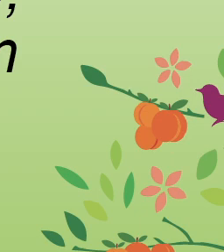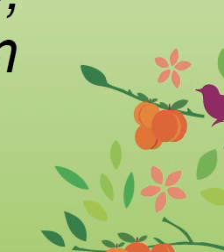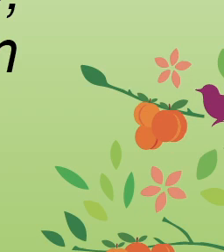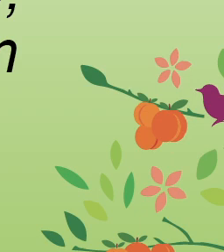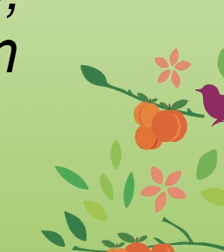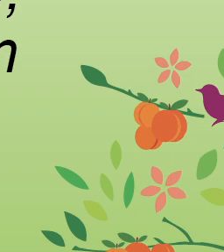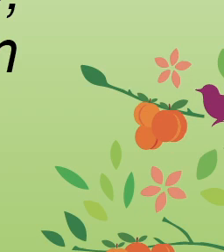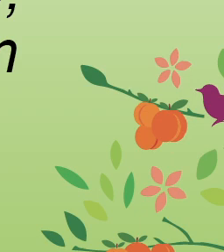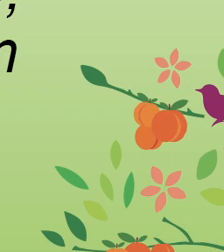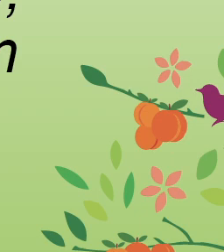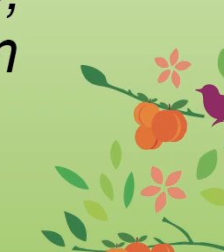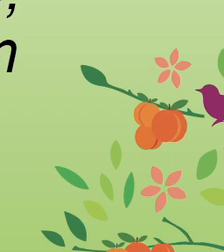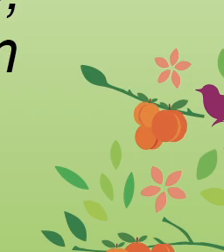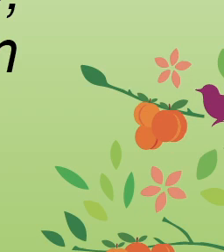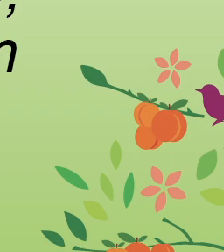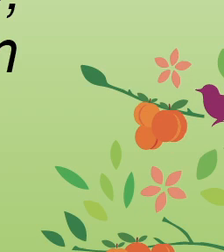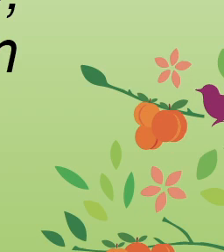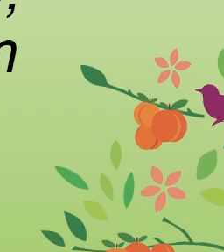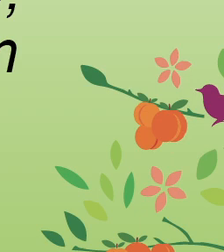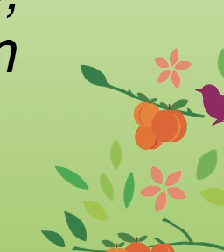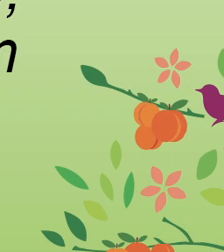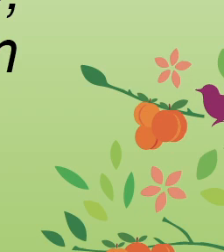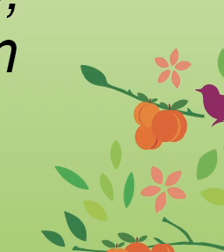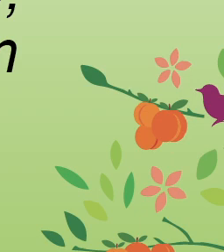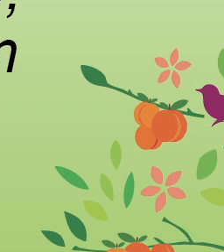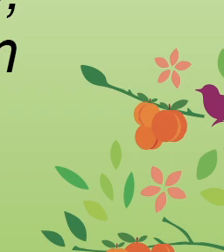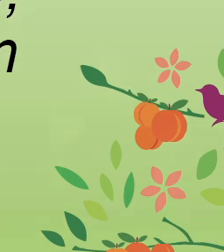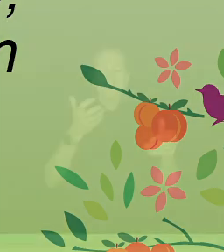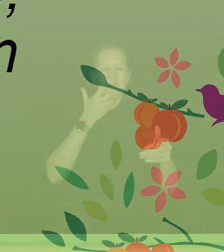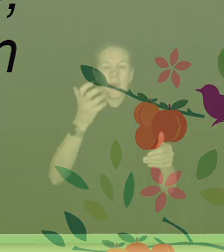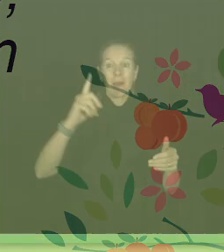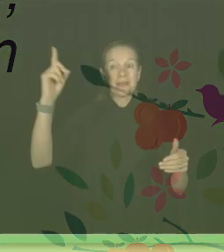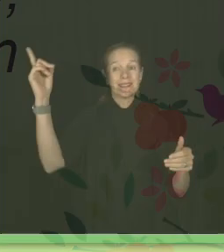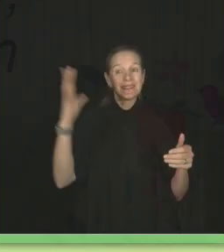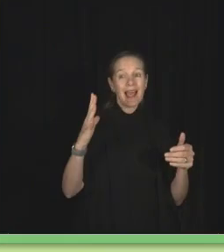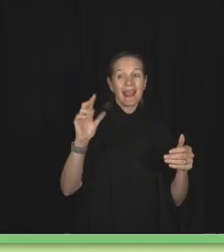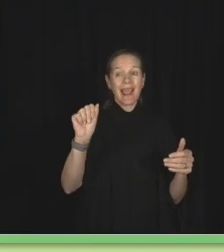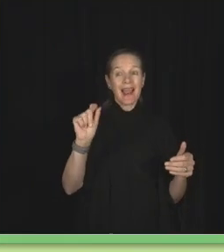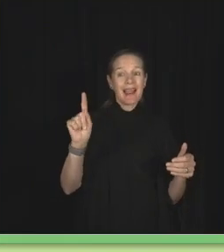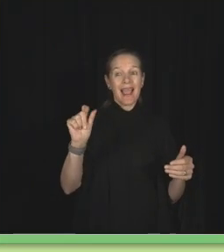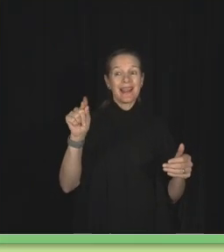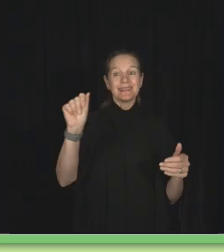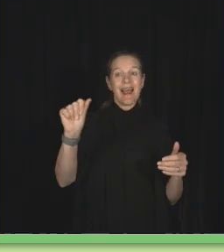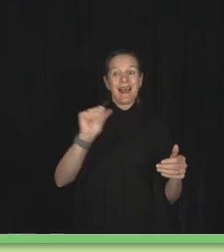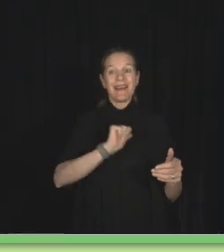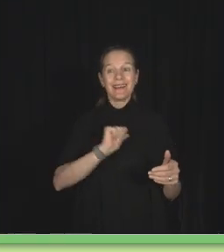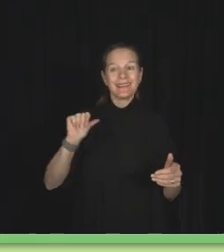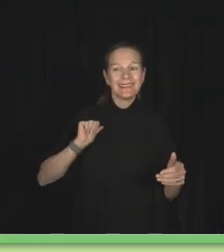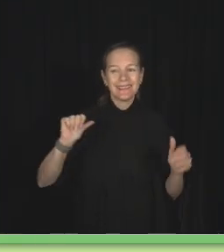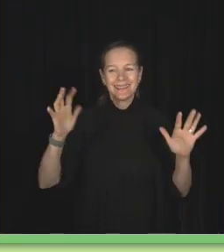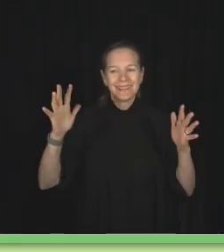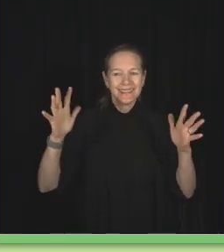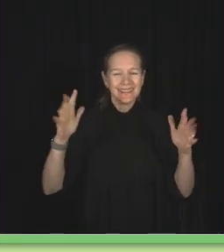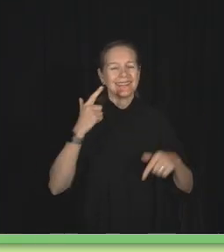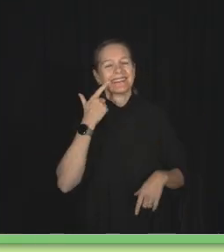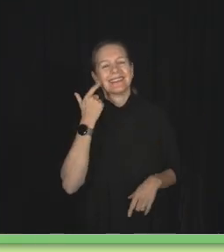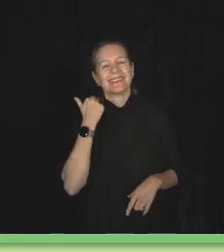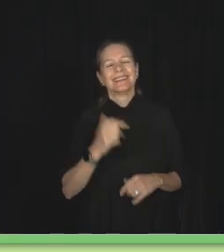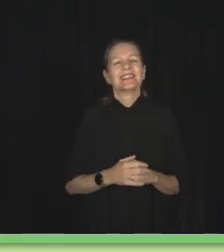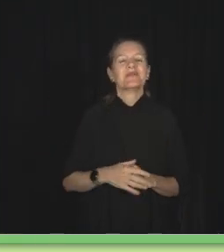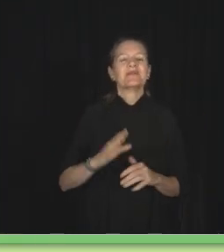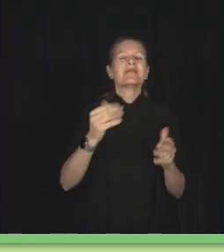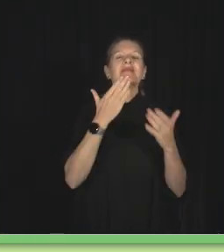Good morning, everyone. Welcome to warm and sunny Atlanta. Yeah, thank you all